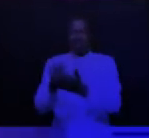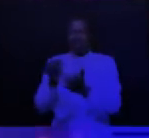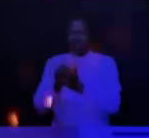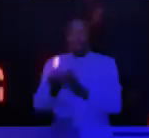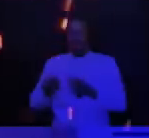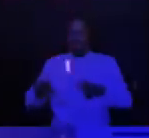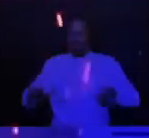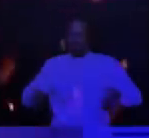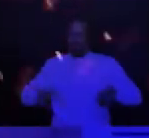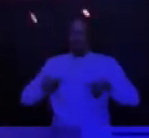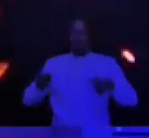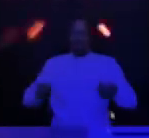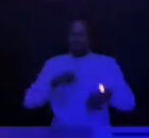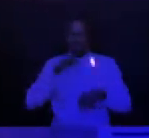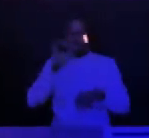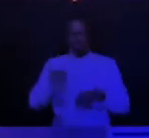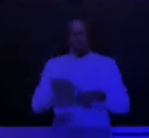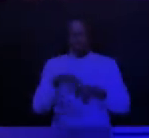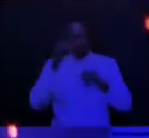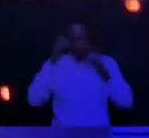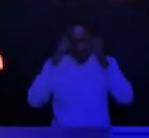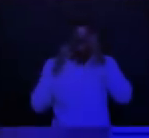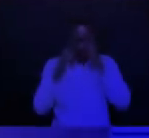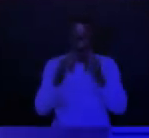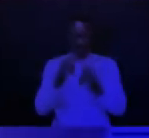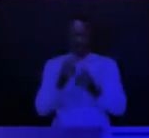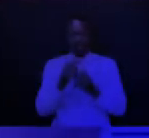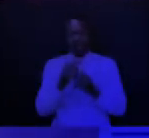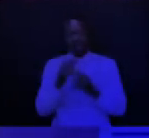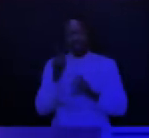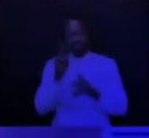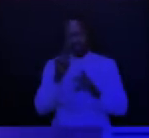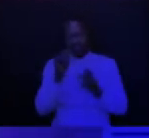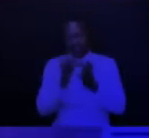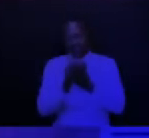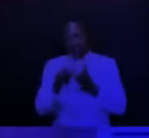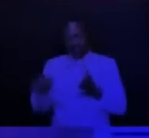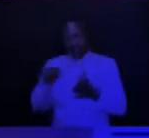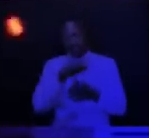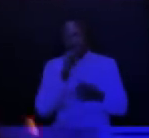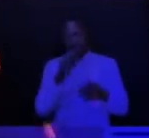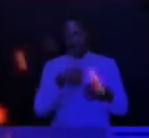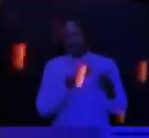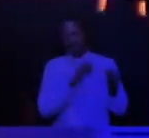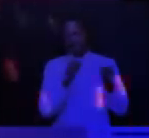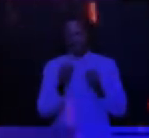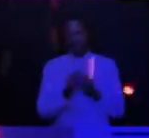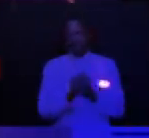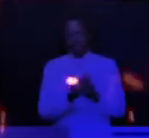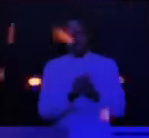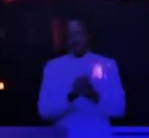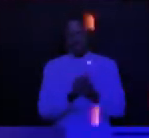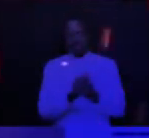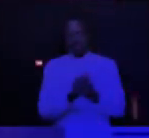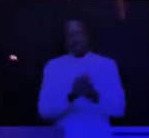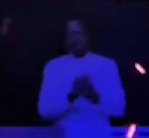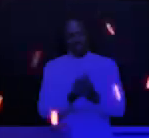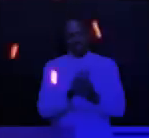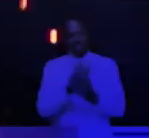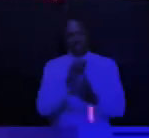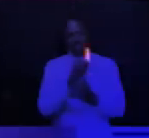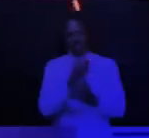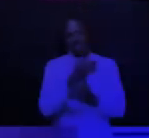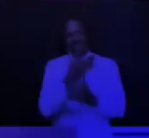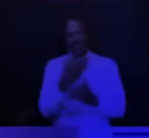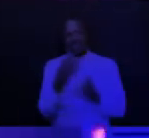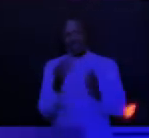ourselves. Because those things don't have power in themselves to save us. One health condition can just knock you out and make nonsense of everything